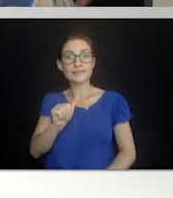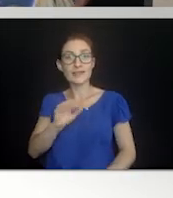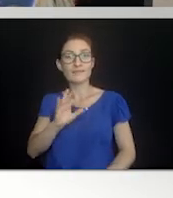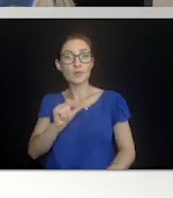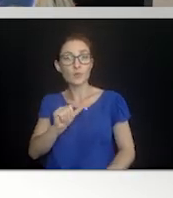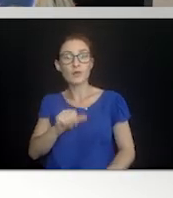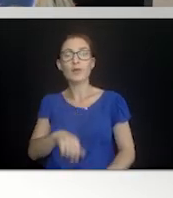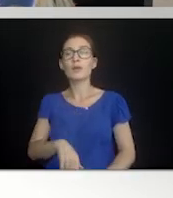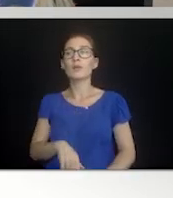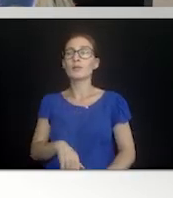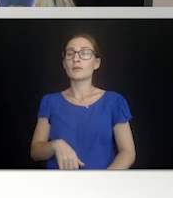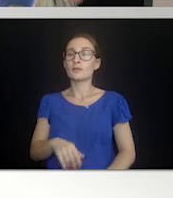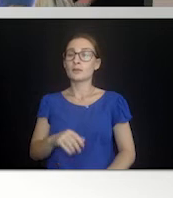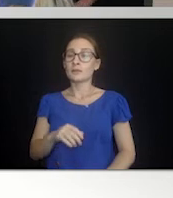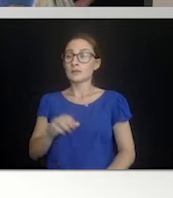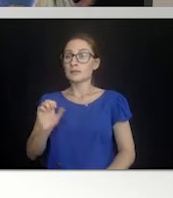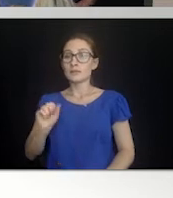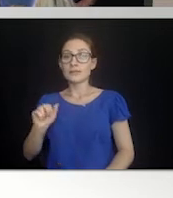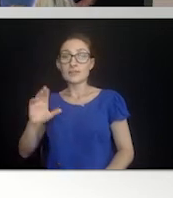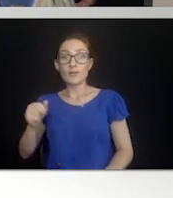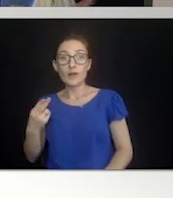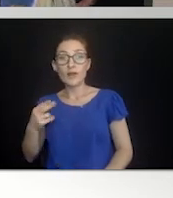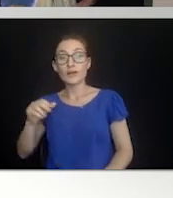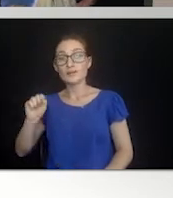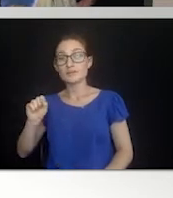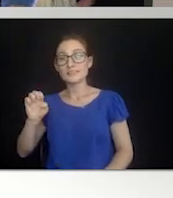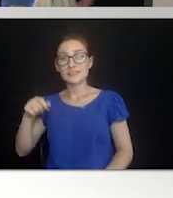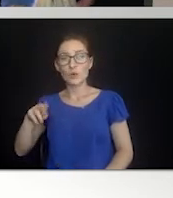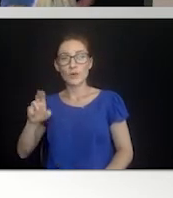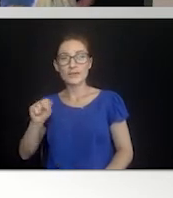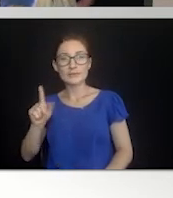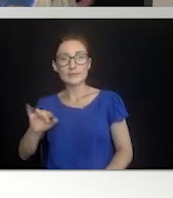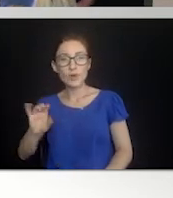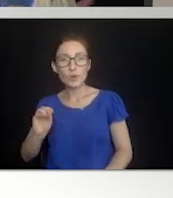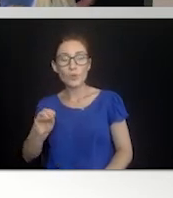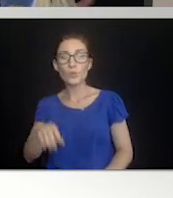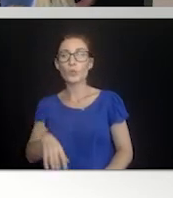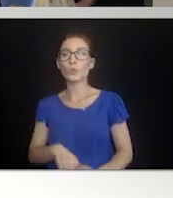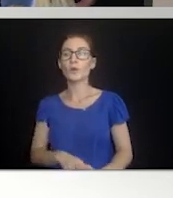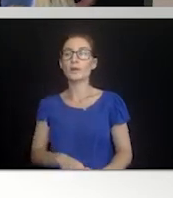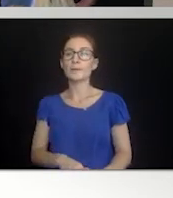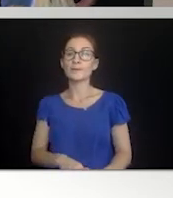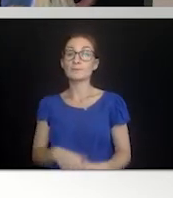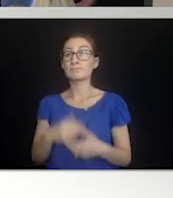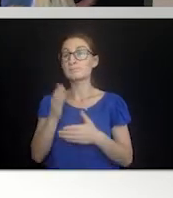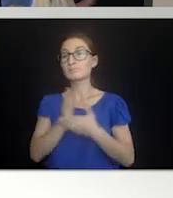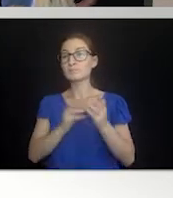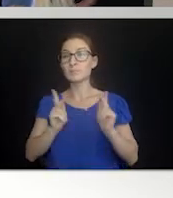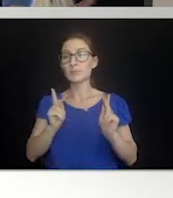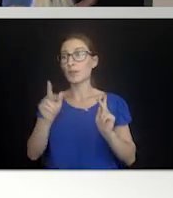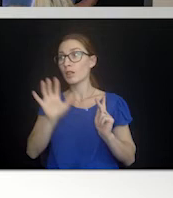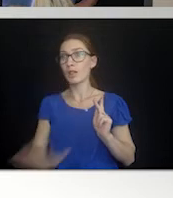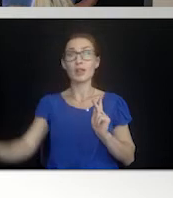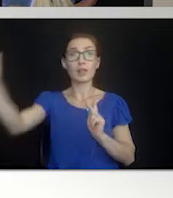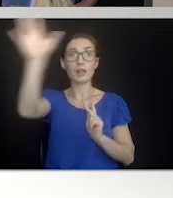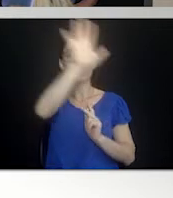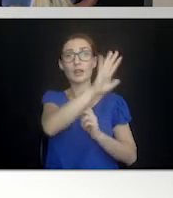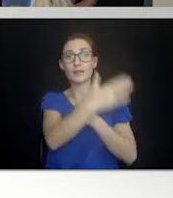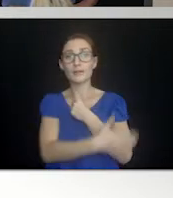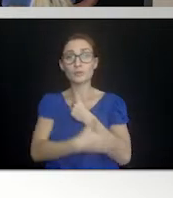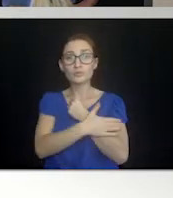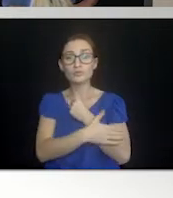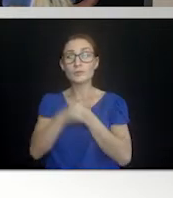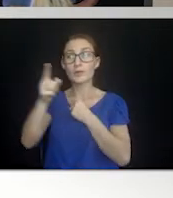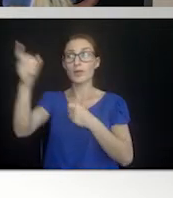ASA Florida, Sue Wardy's here tonight, Sarah Sequenzio's here, and we also have some people all over